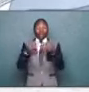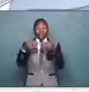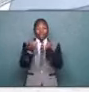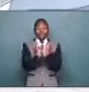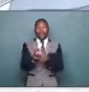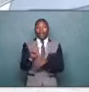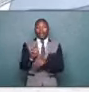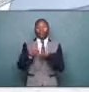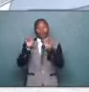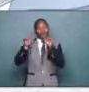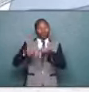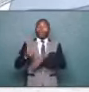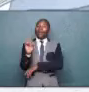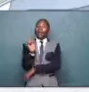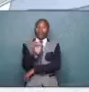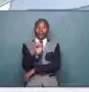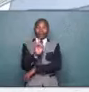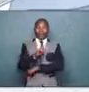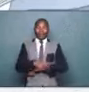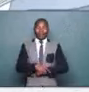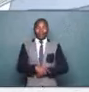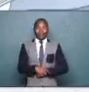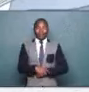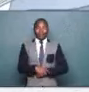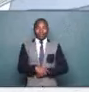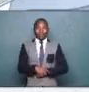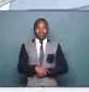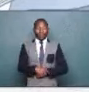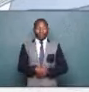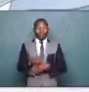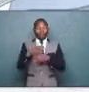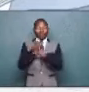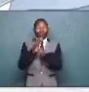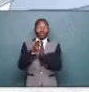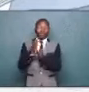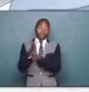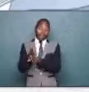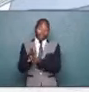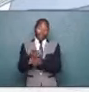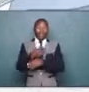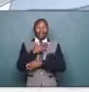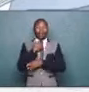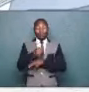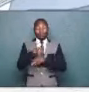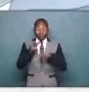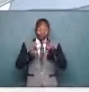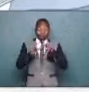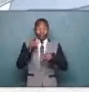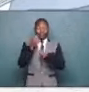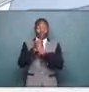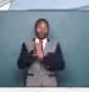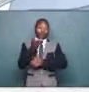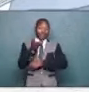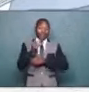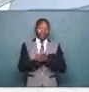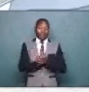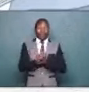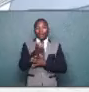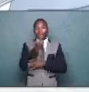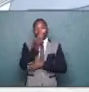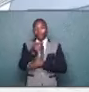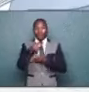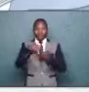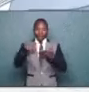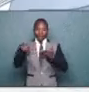not accredited as representatives. Civil society organizations wishing to observe the process are advised